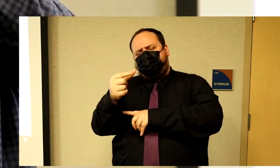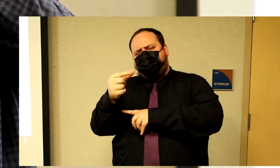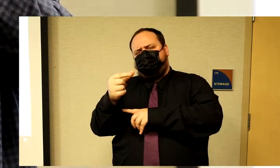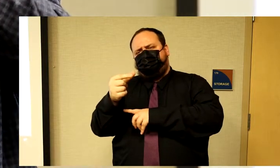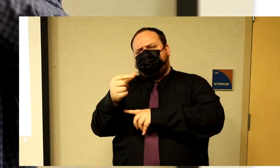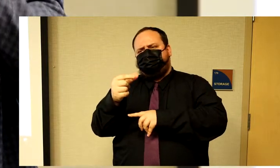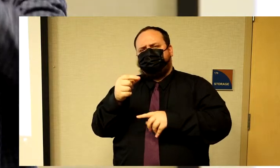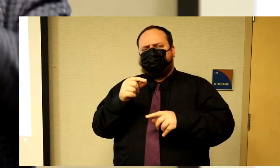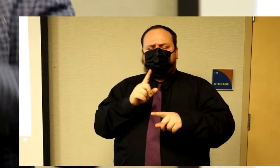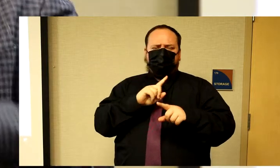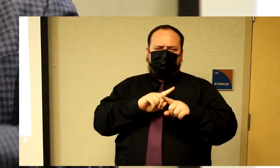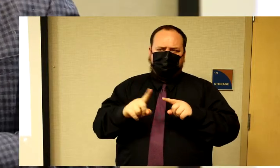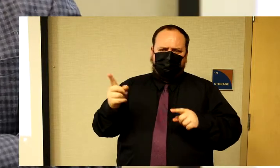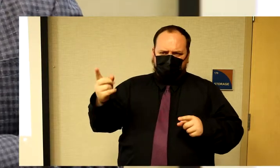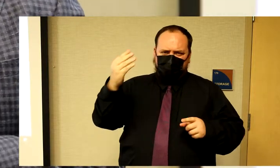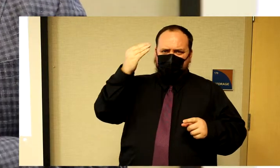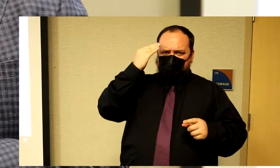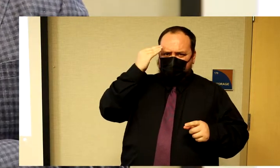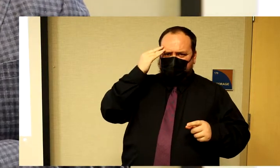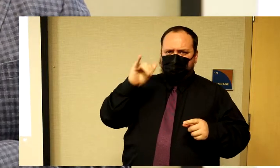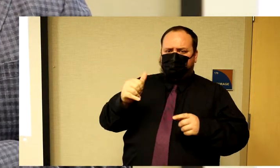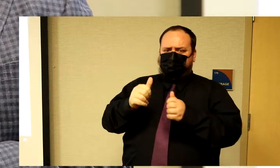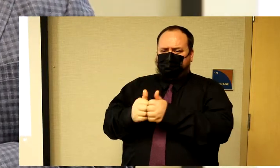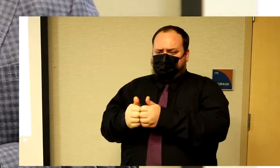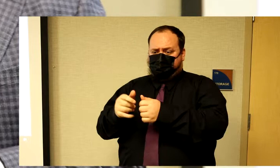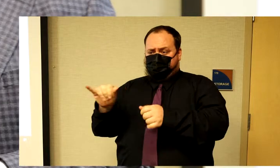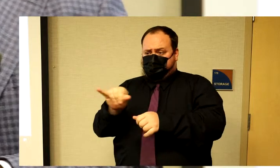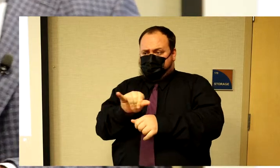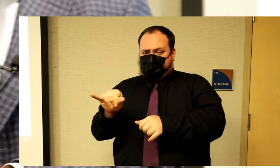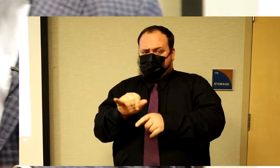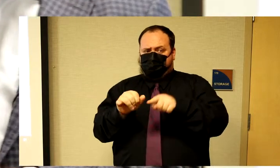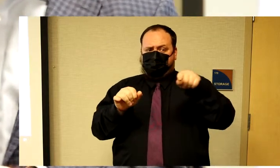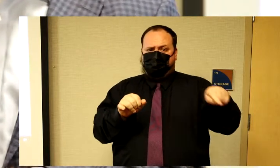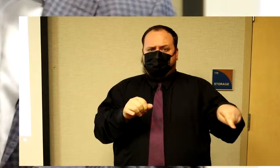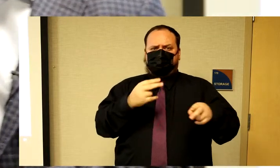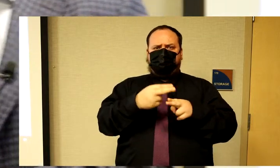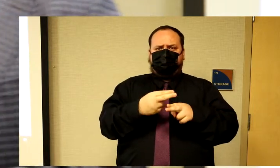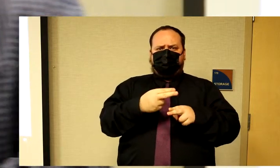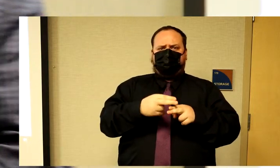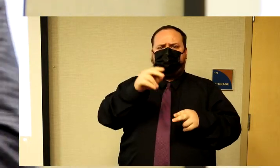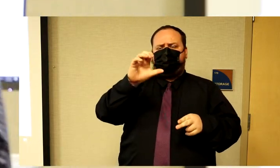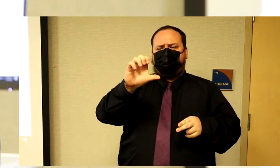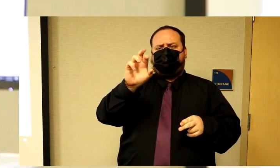a complementary concept called cracking, and that's where you